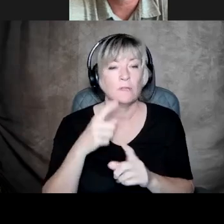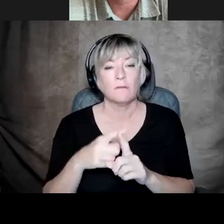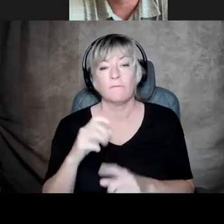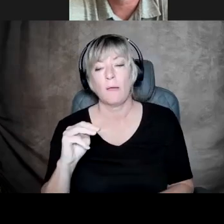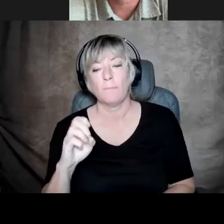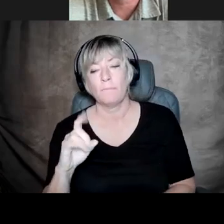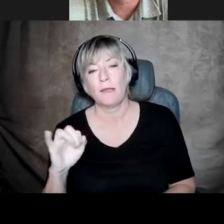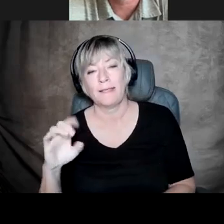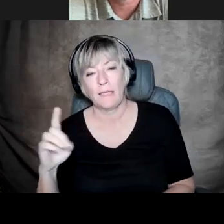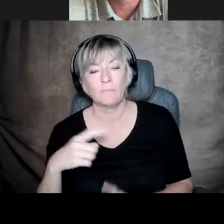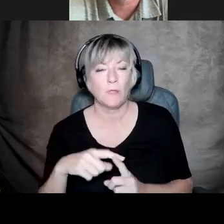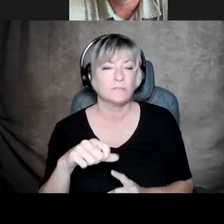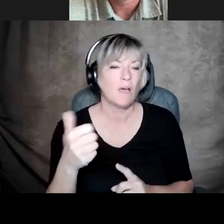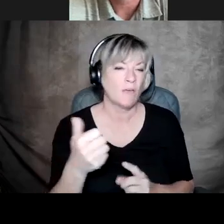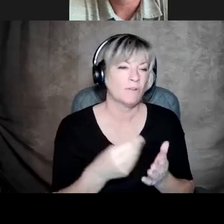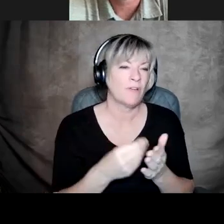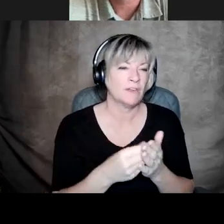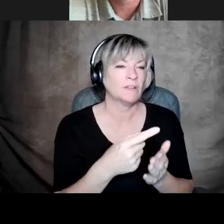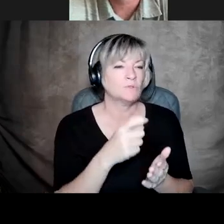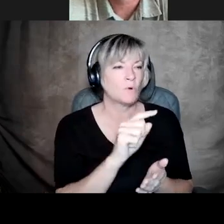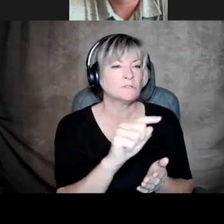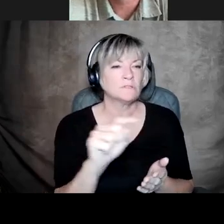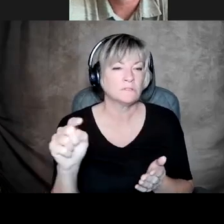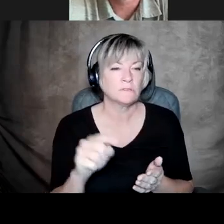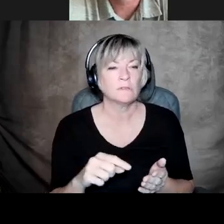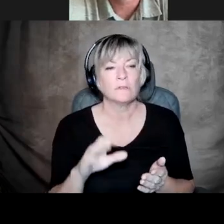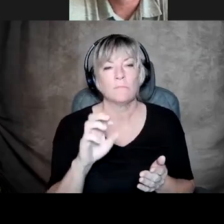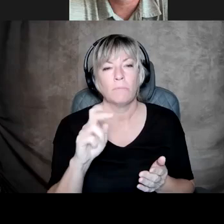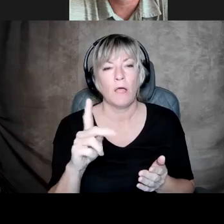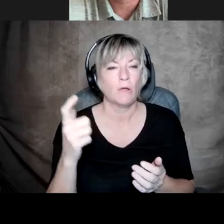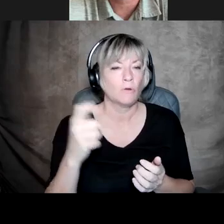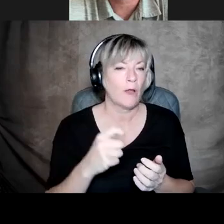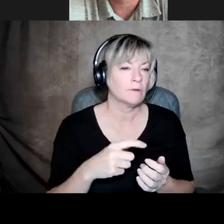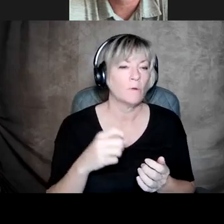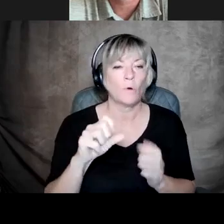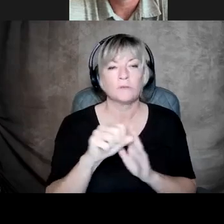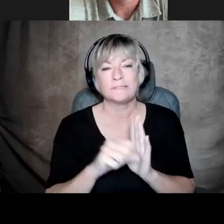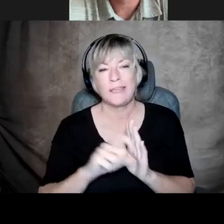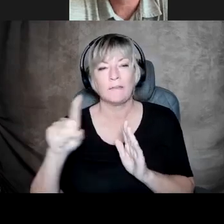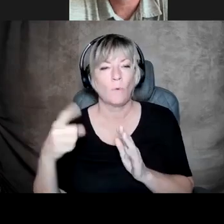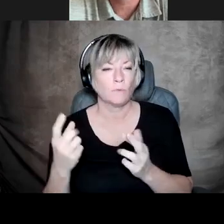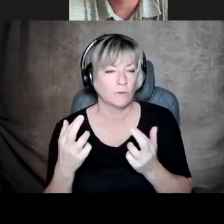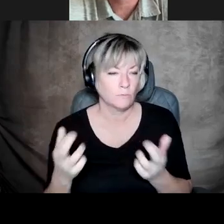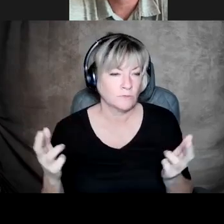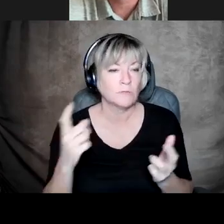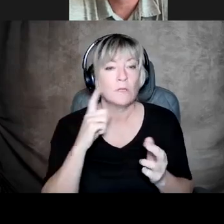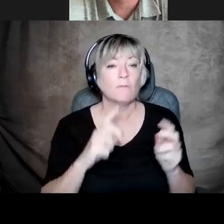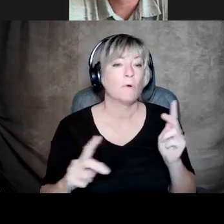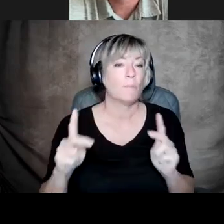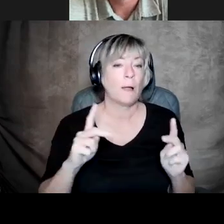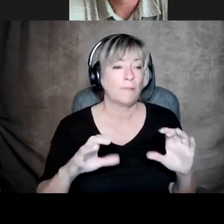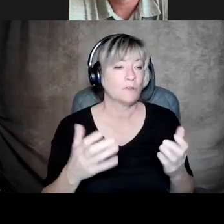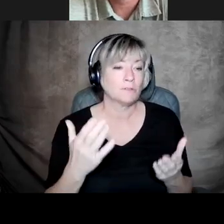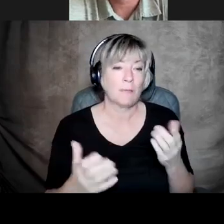other funding sources as it might relate to potential block grant dollars or state-only resources as well for populations that may not